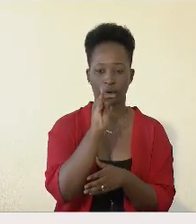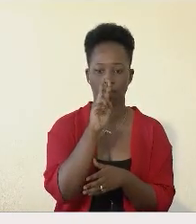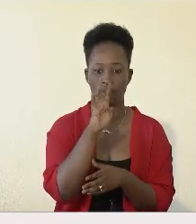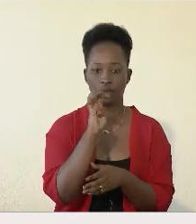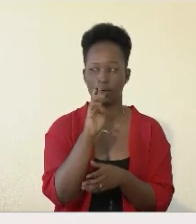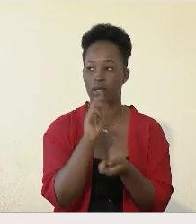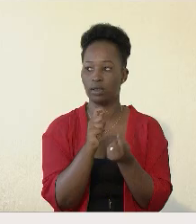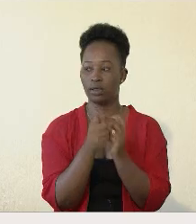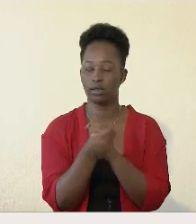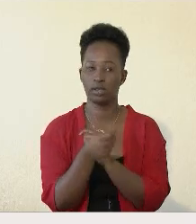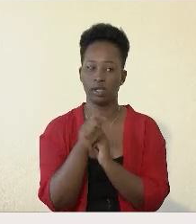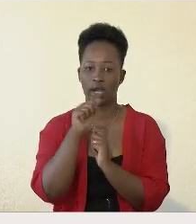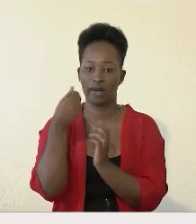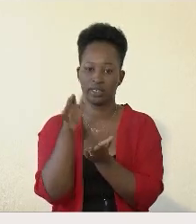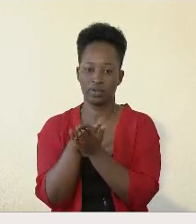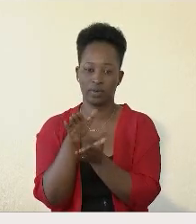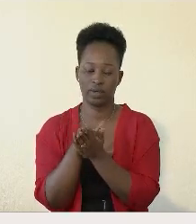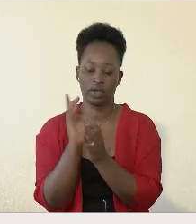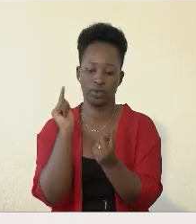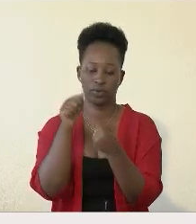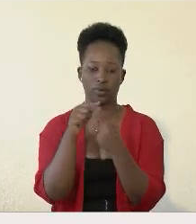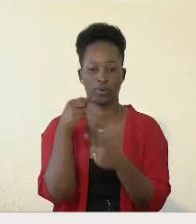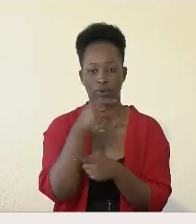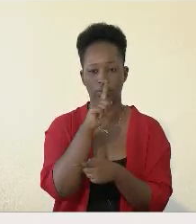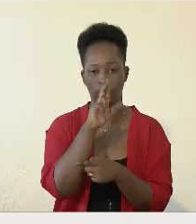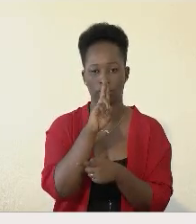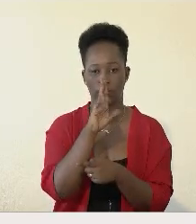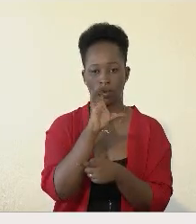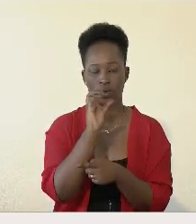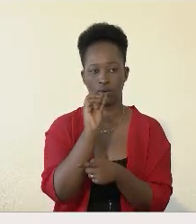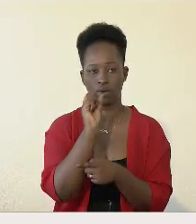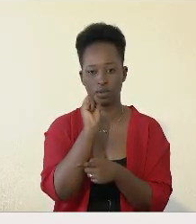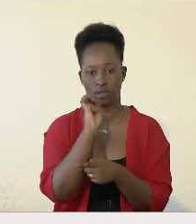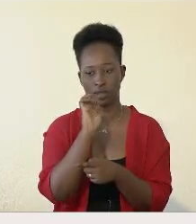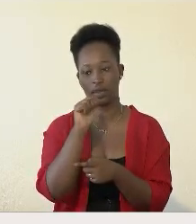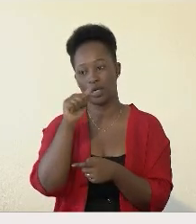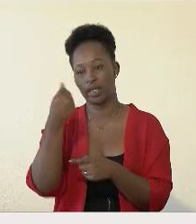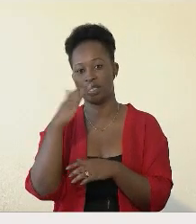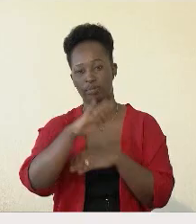stored glycogen to glucose. The second process is